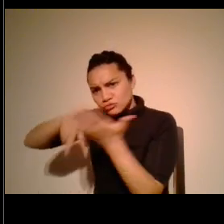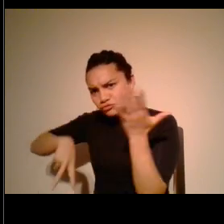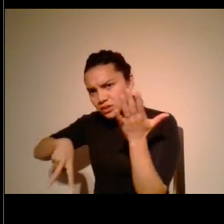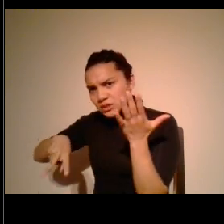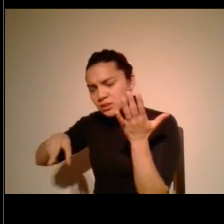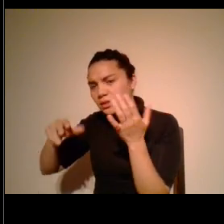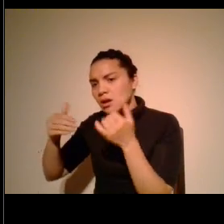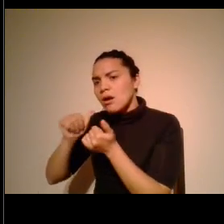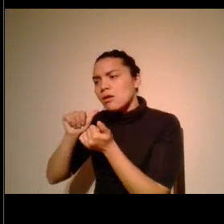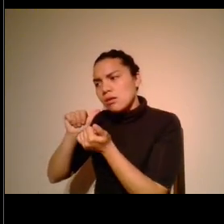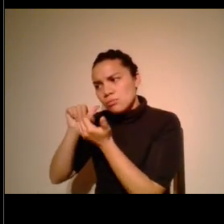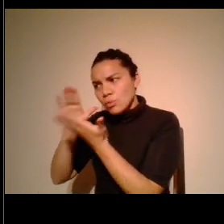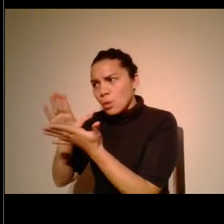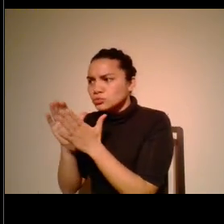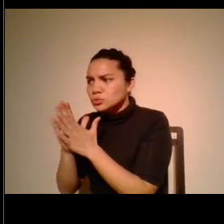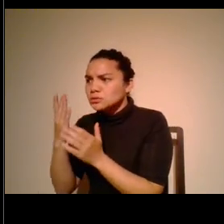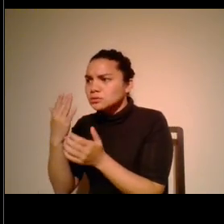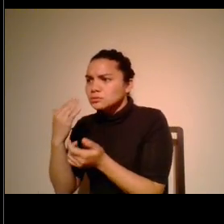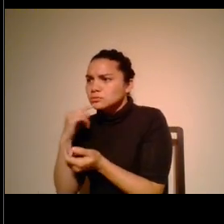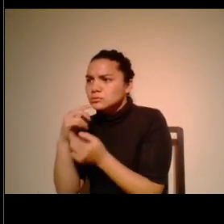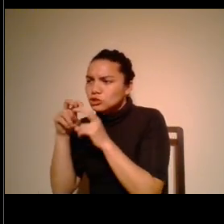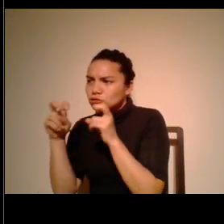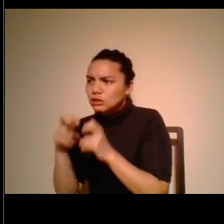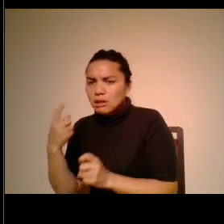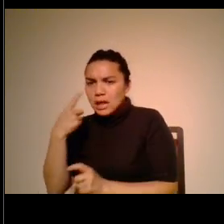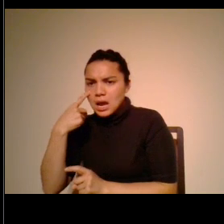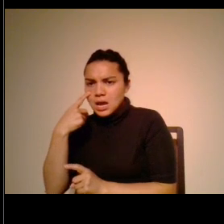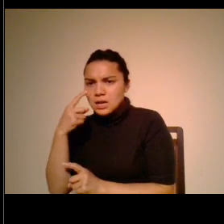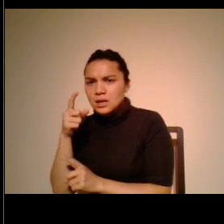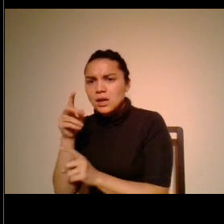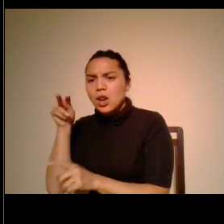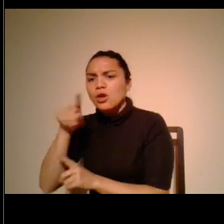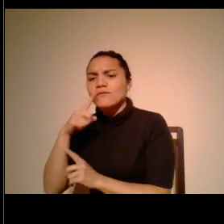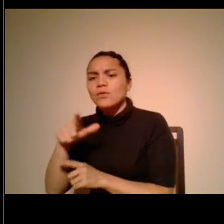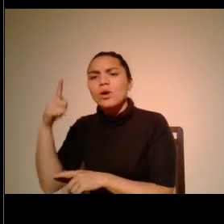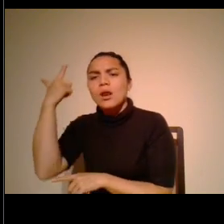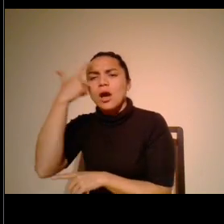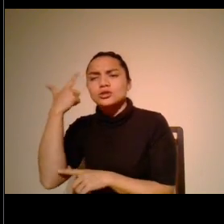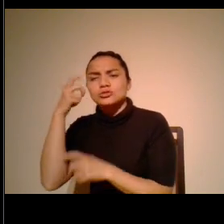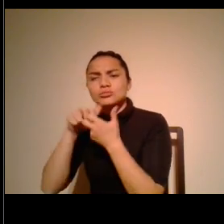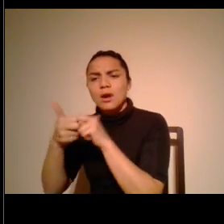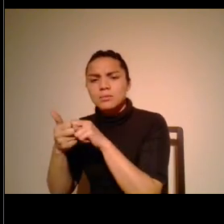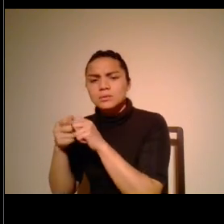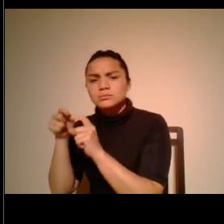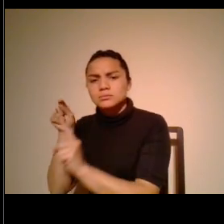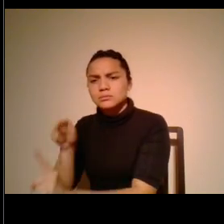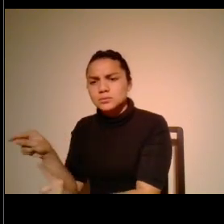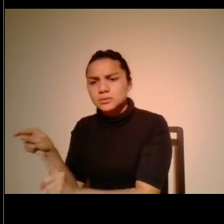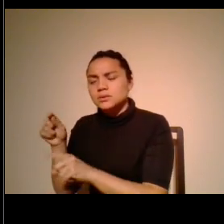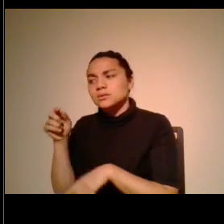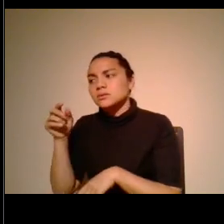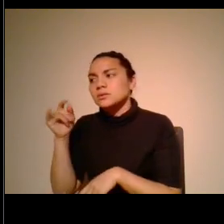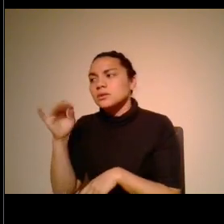critical eye, and look for logical problems. If you are bringing in the understanding that trans people exist